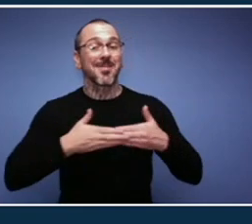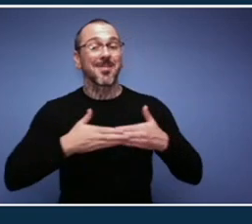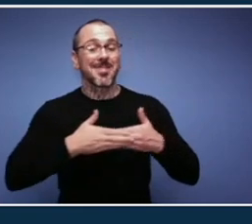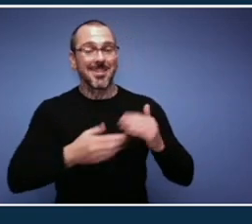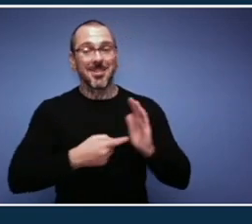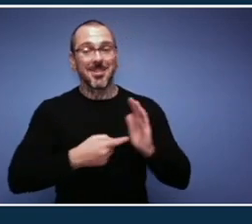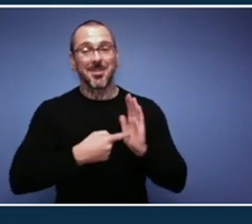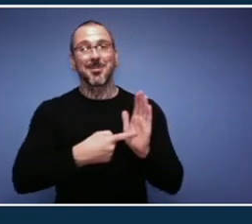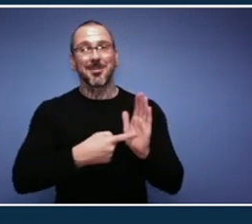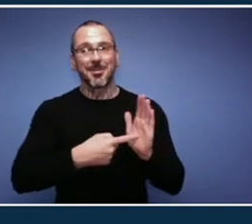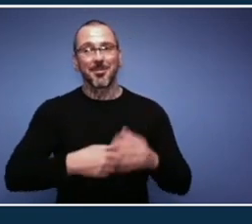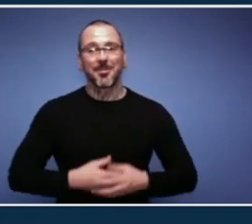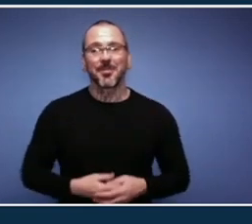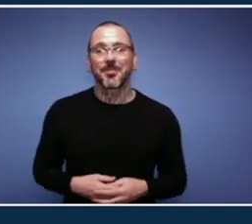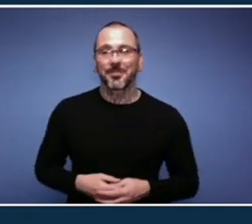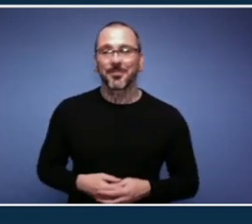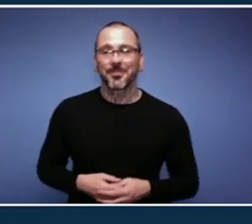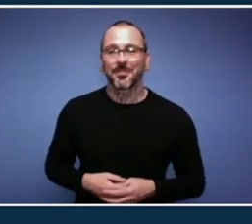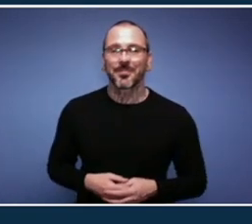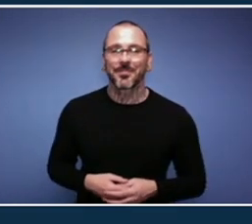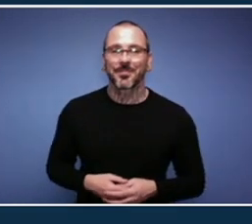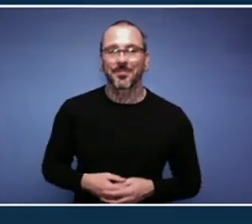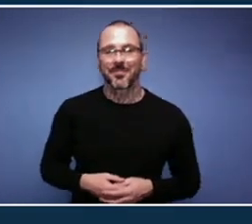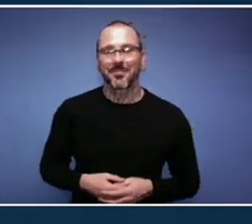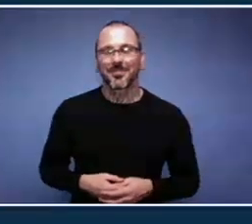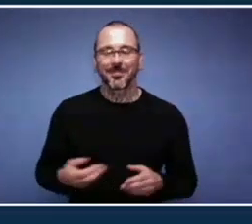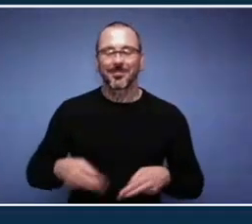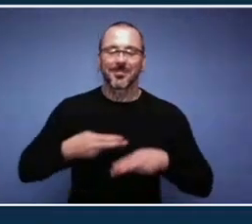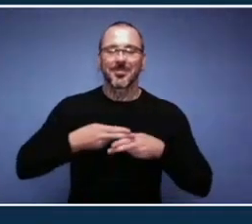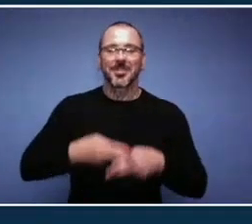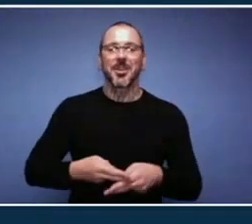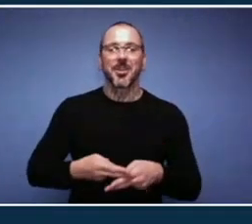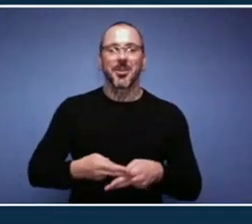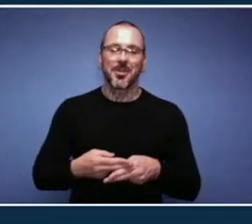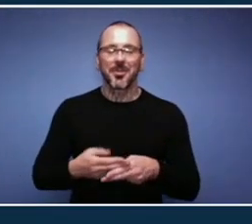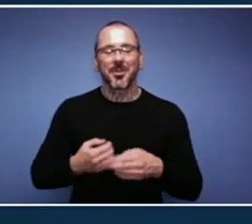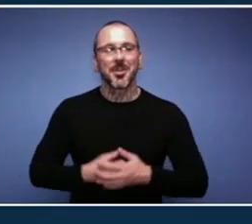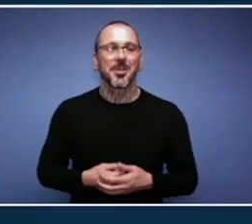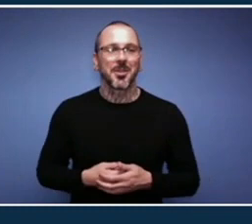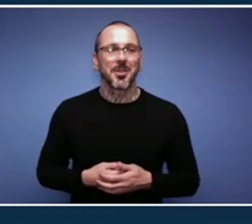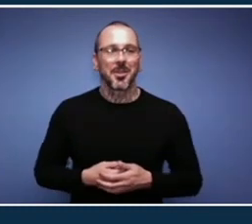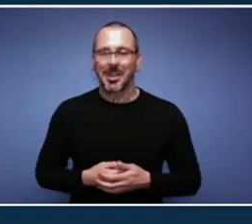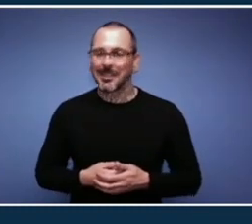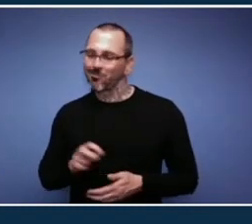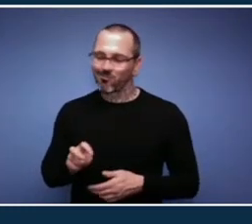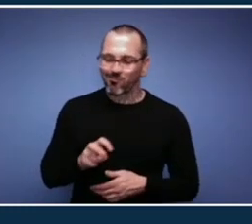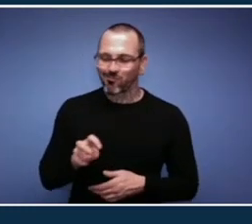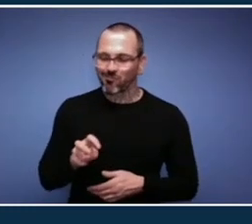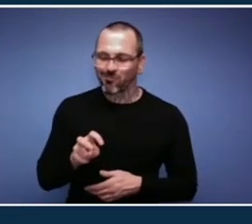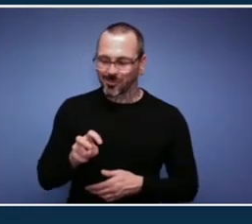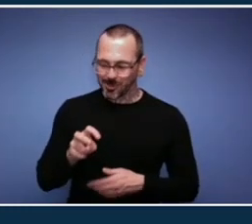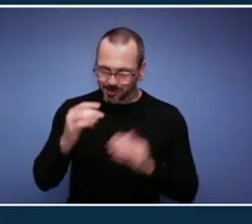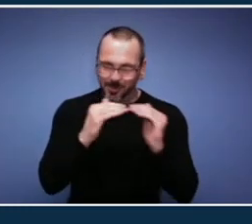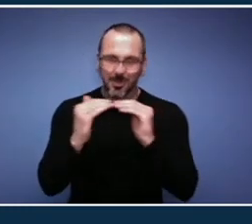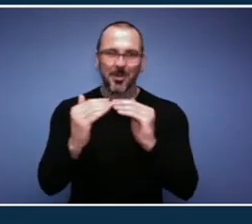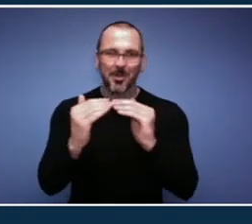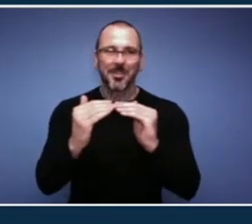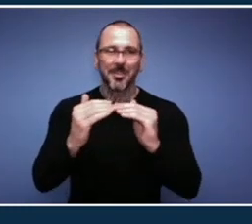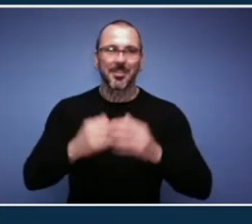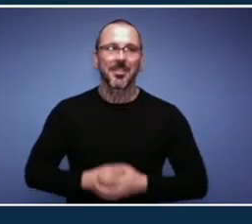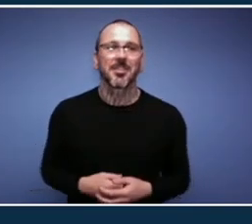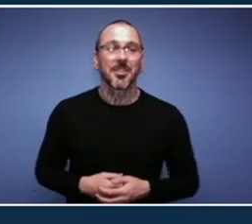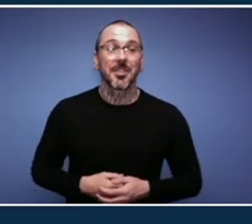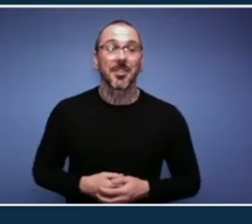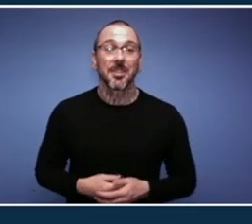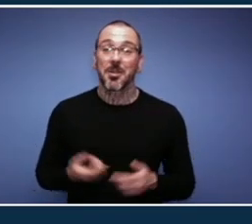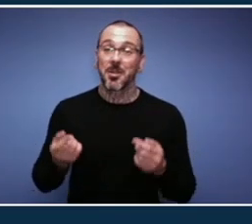sense of, we call it the road to equality. Well, it's been a long road for the Kendrick. It started with the Kendrick